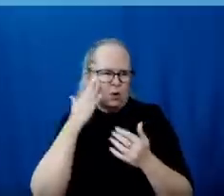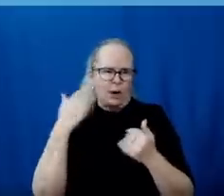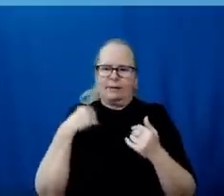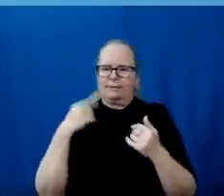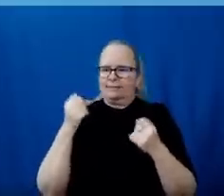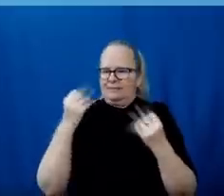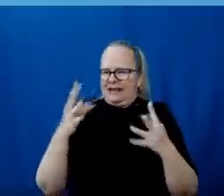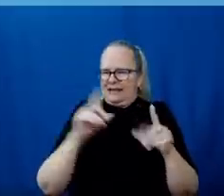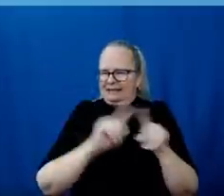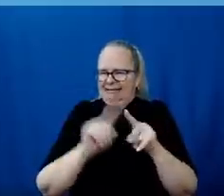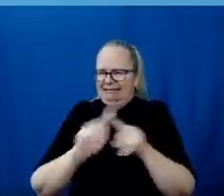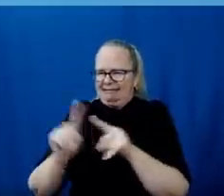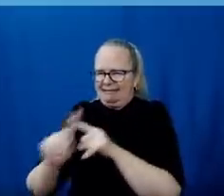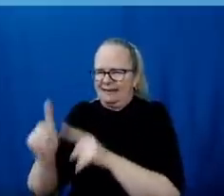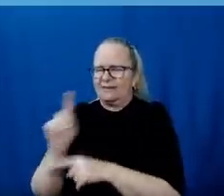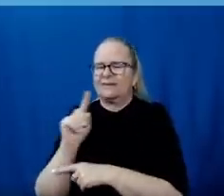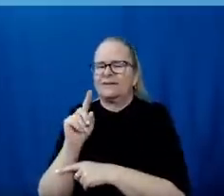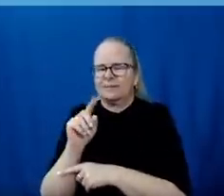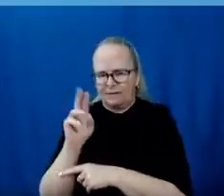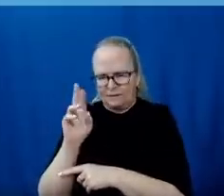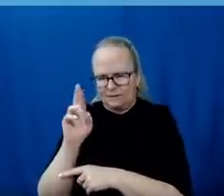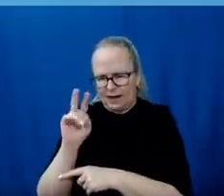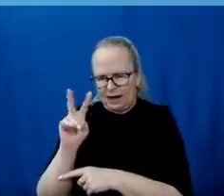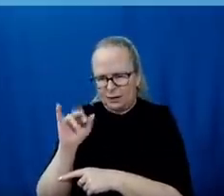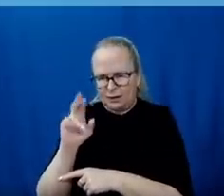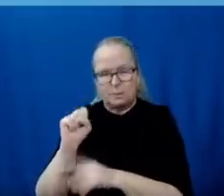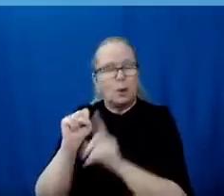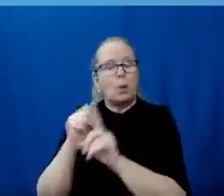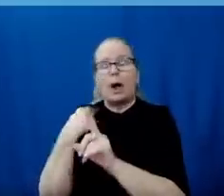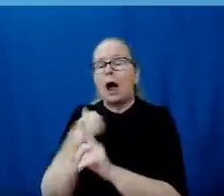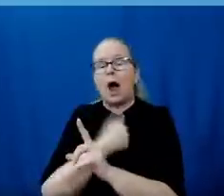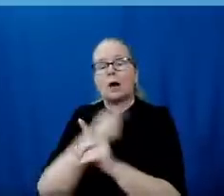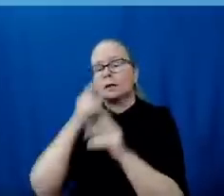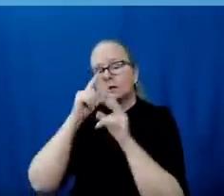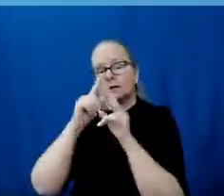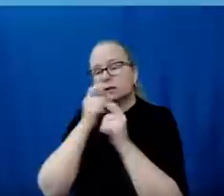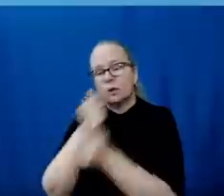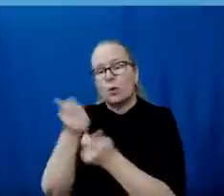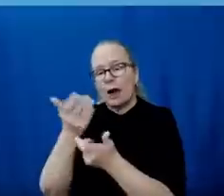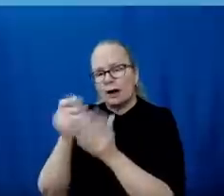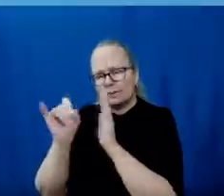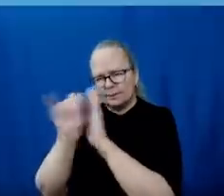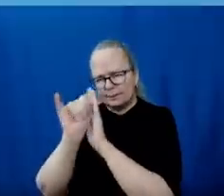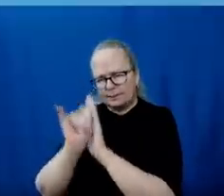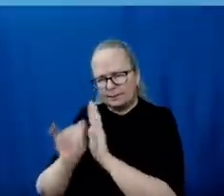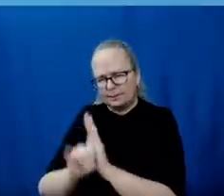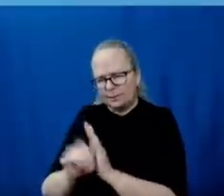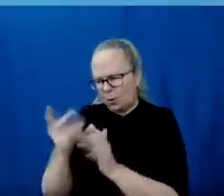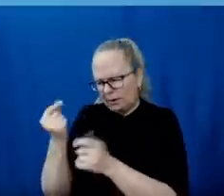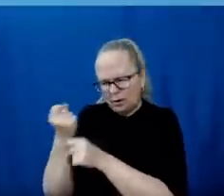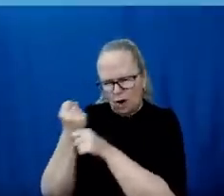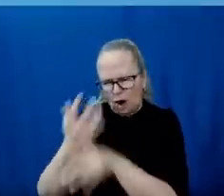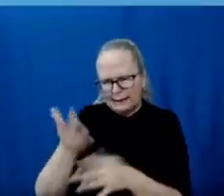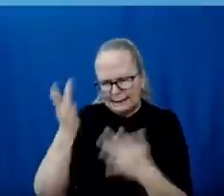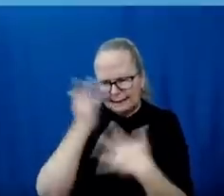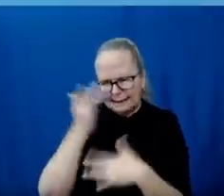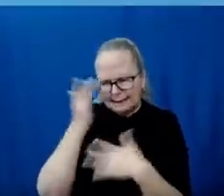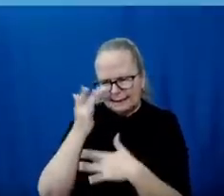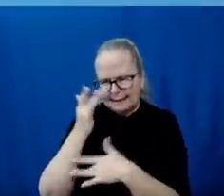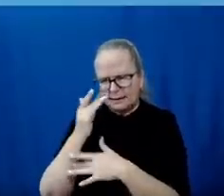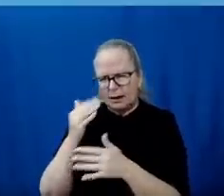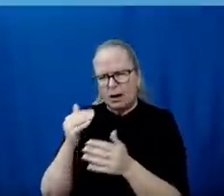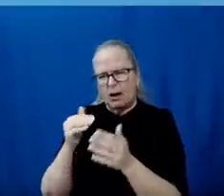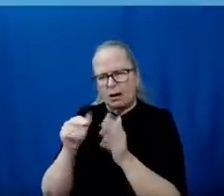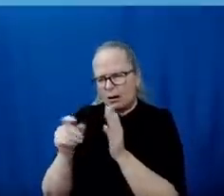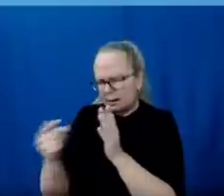We see a number of RNA viruses in wastewater. But again, our interest is looking for those that are causing disease. So we're